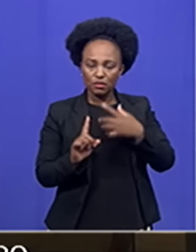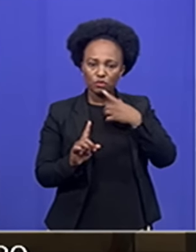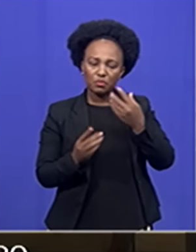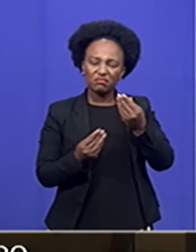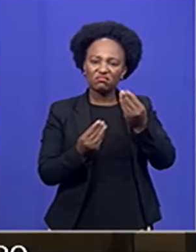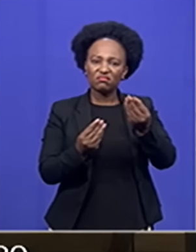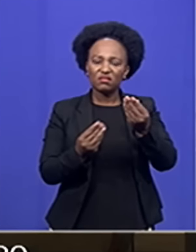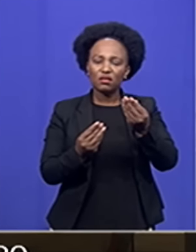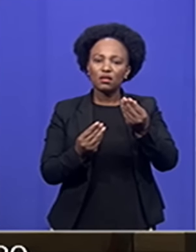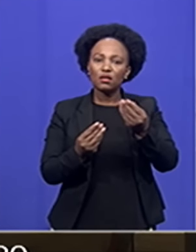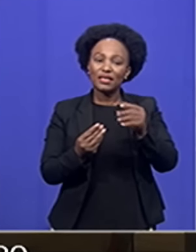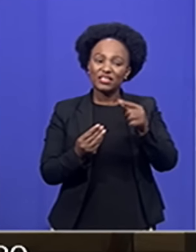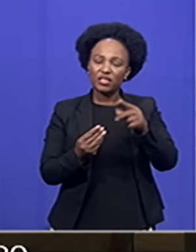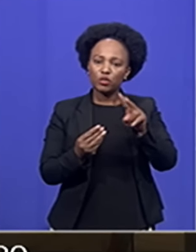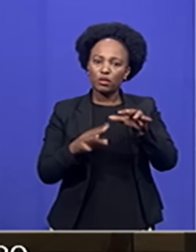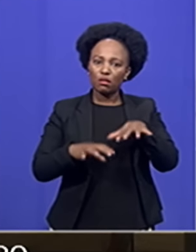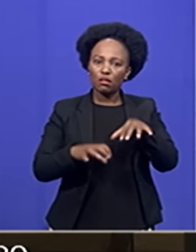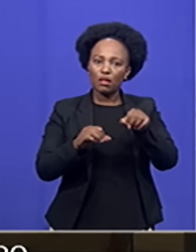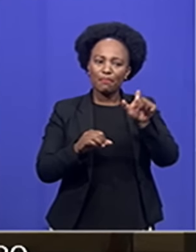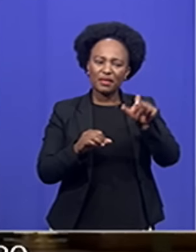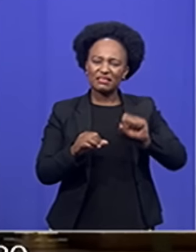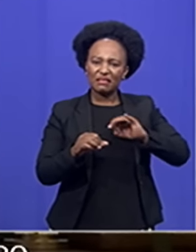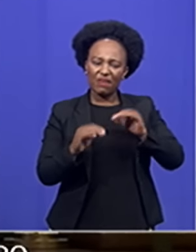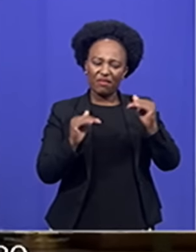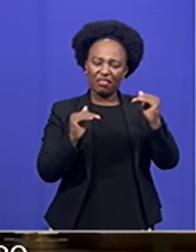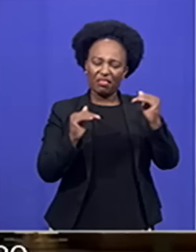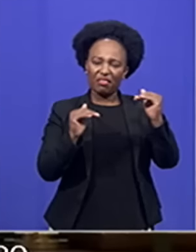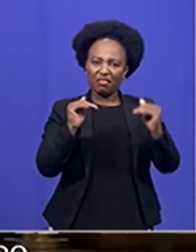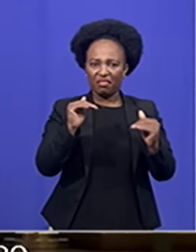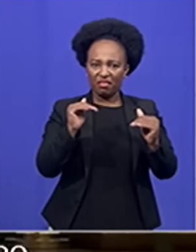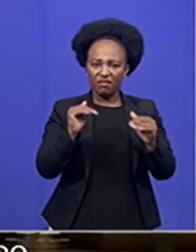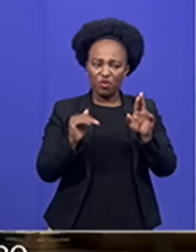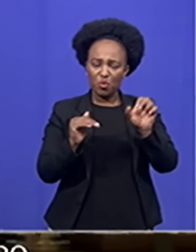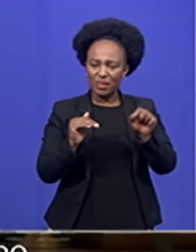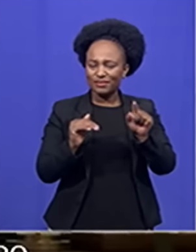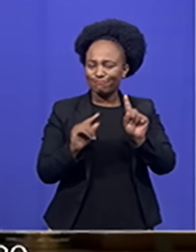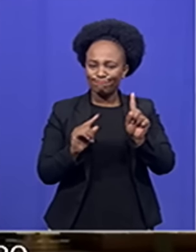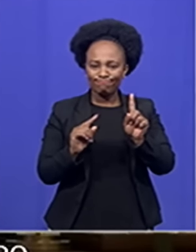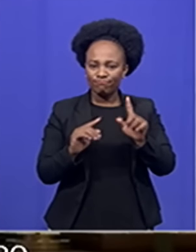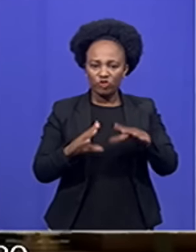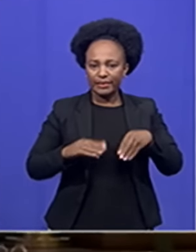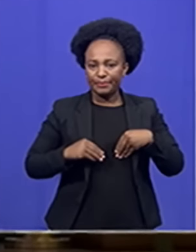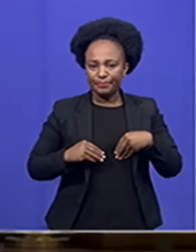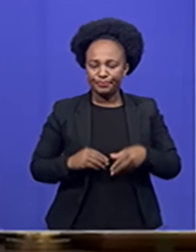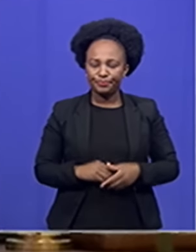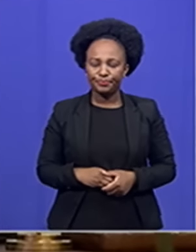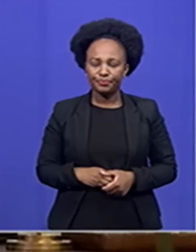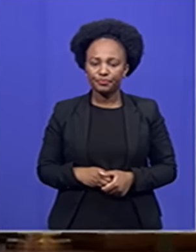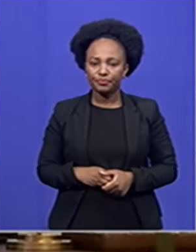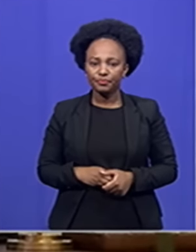bopresidente bja G20 go mohlankedi yo monnyane ka maemo wa botseta bja United States.